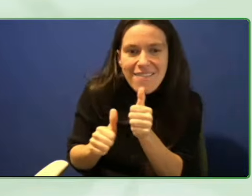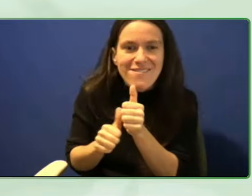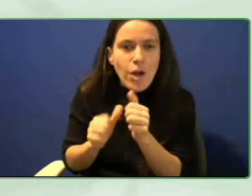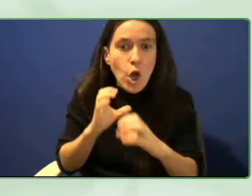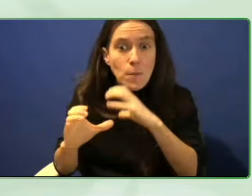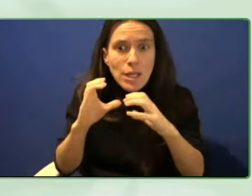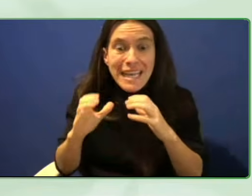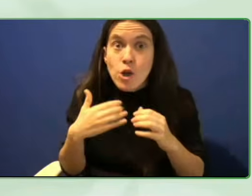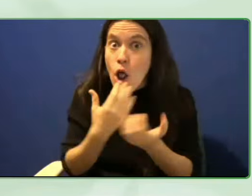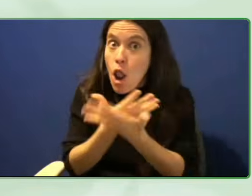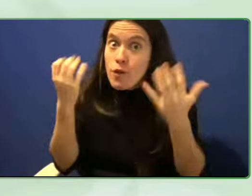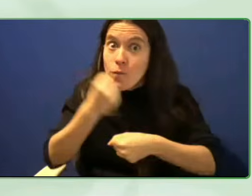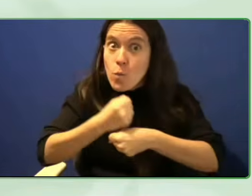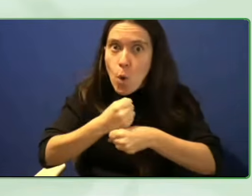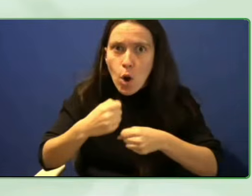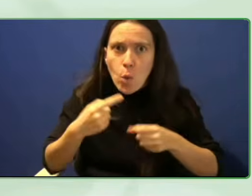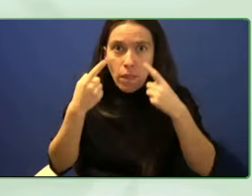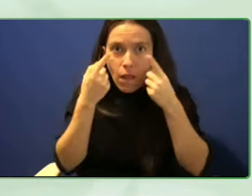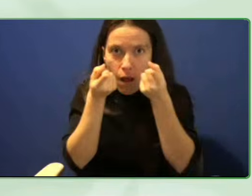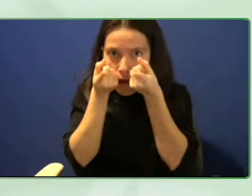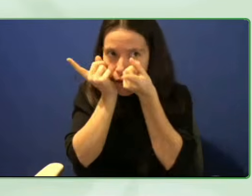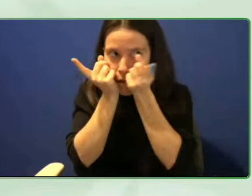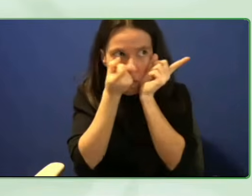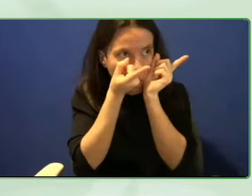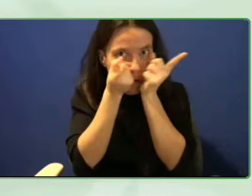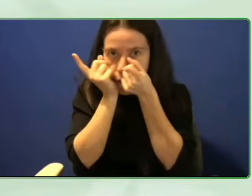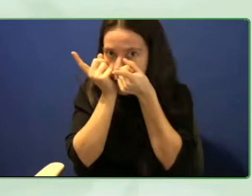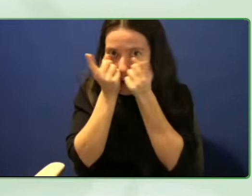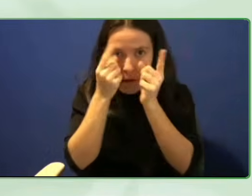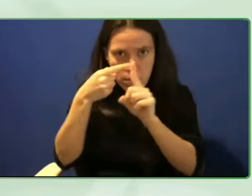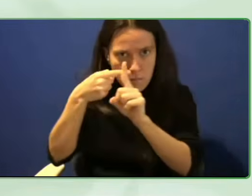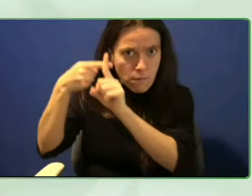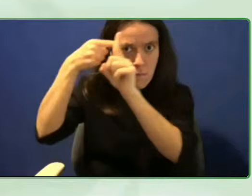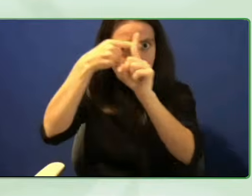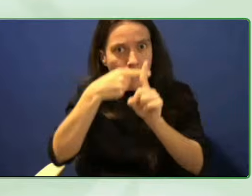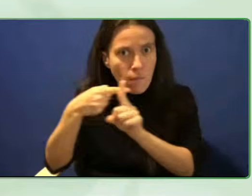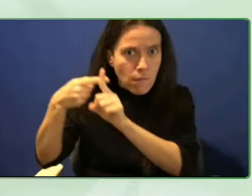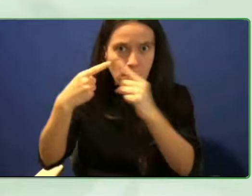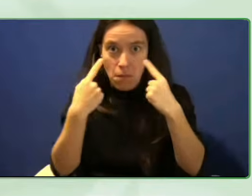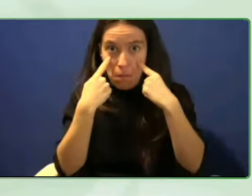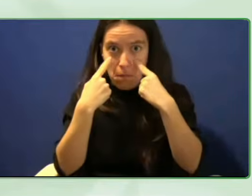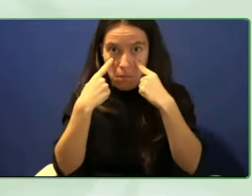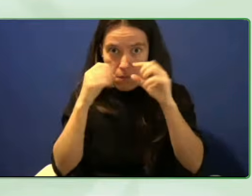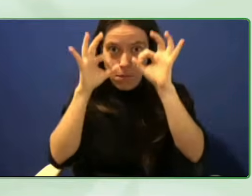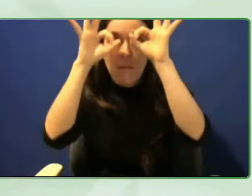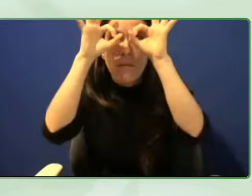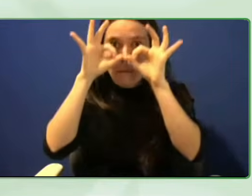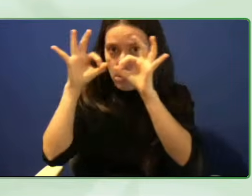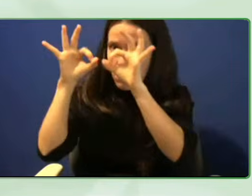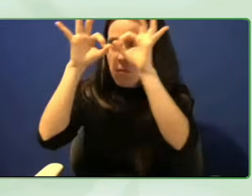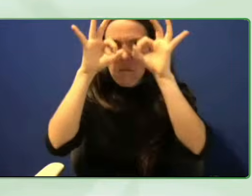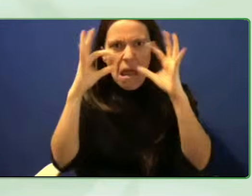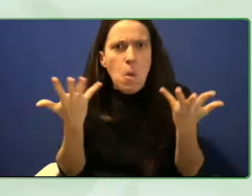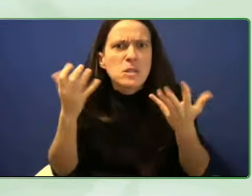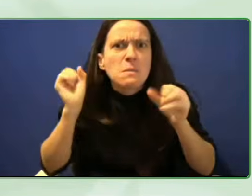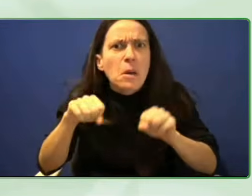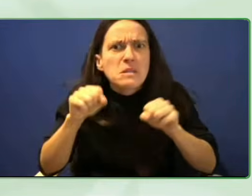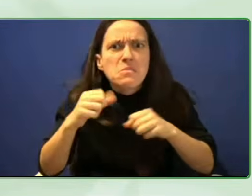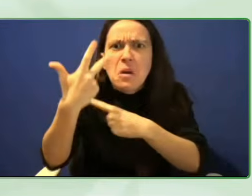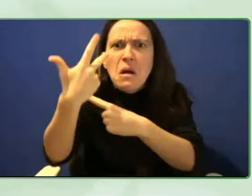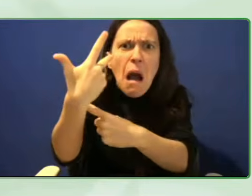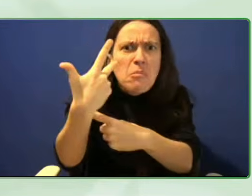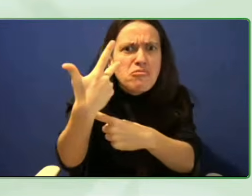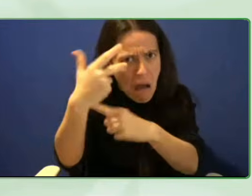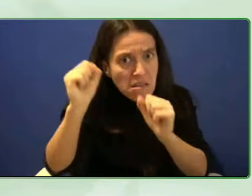tracking, and had this idea of what can we do with just a standard webcam? What's possible?